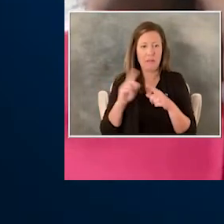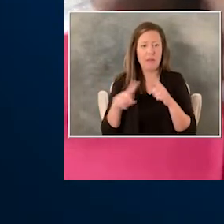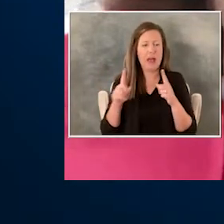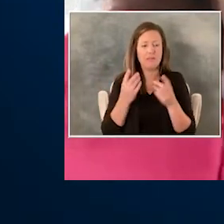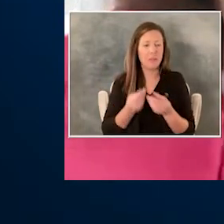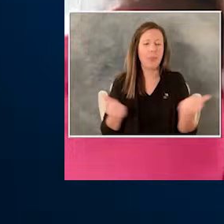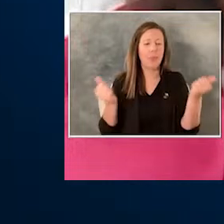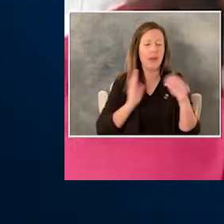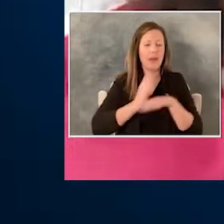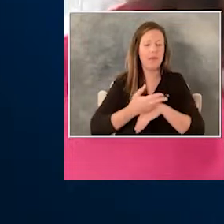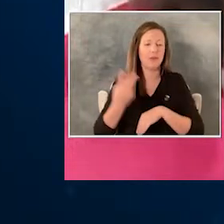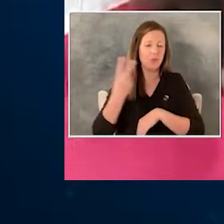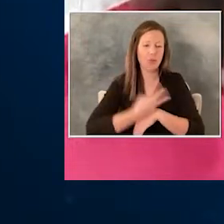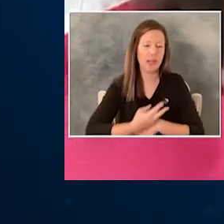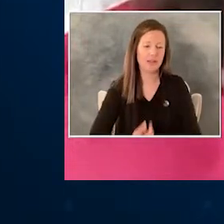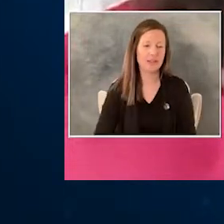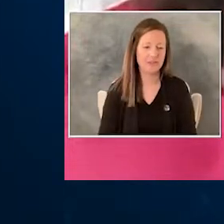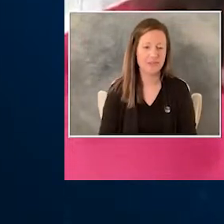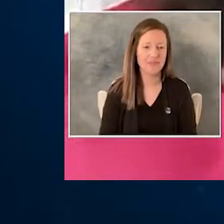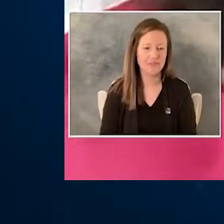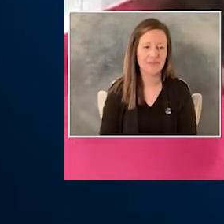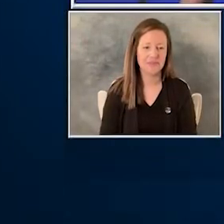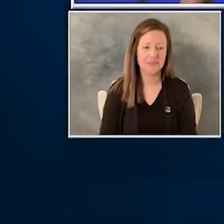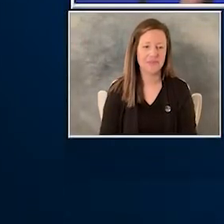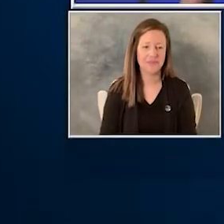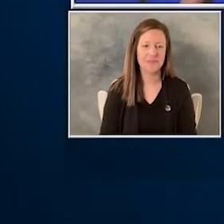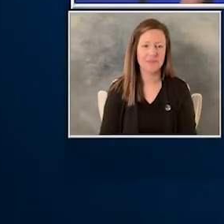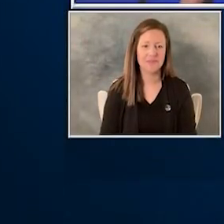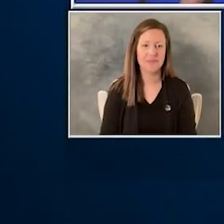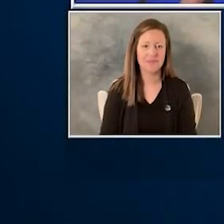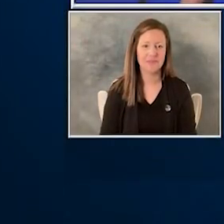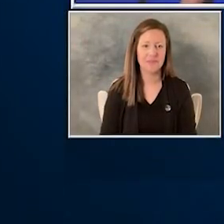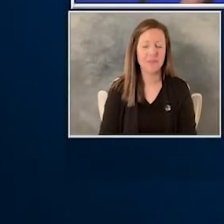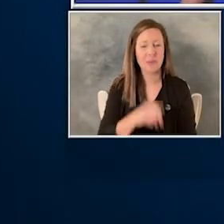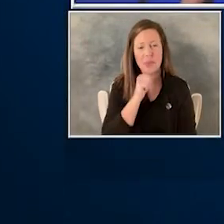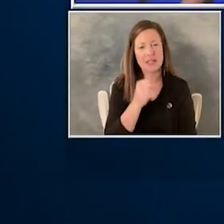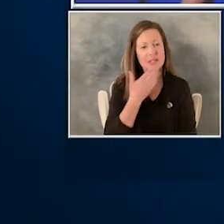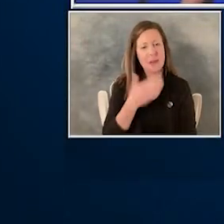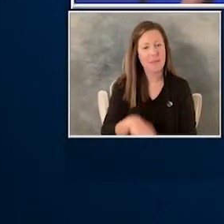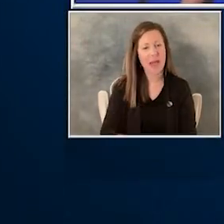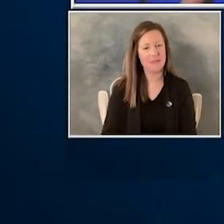so. Well, that's not bad. So but 2 days. is there.